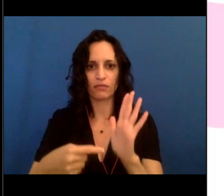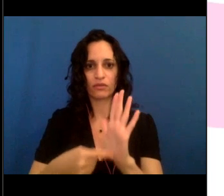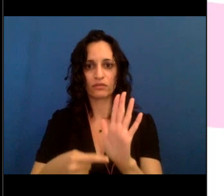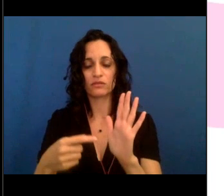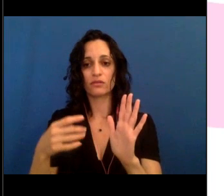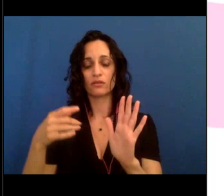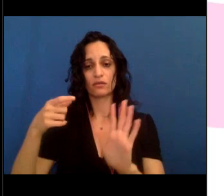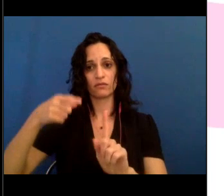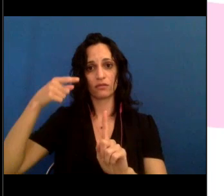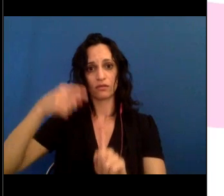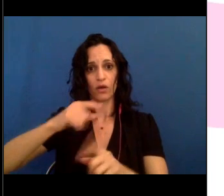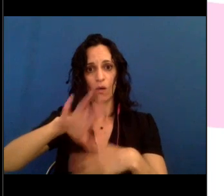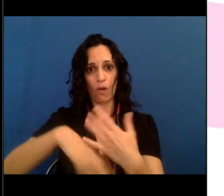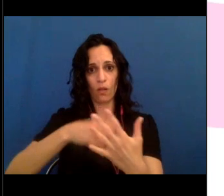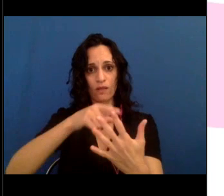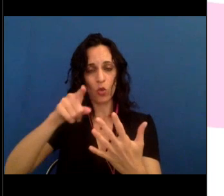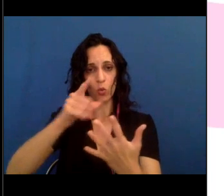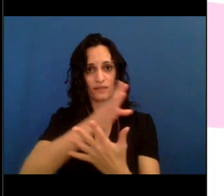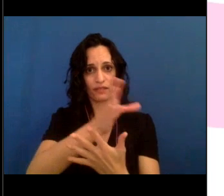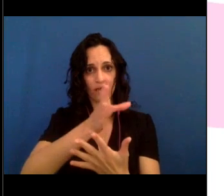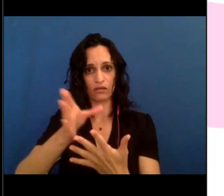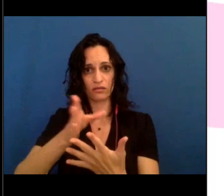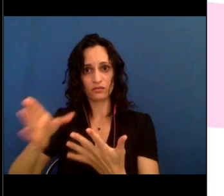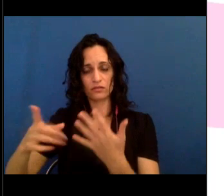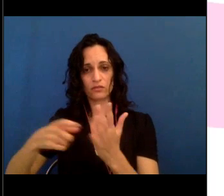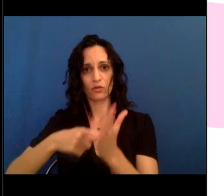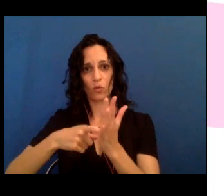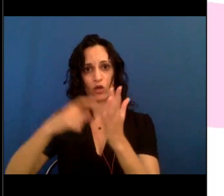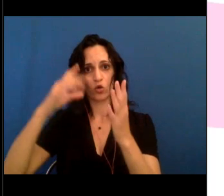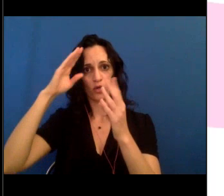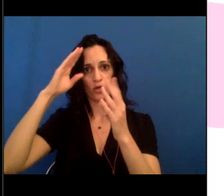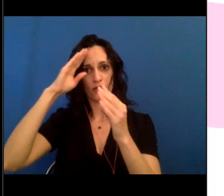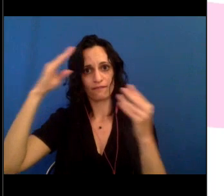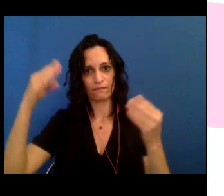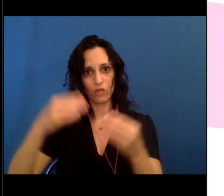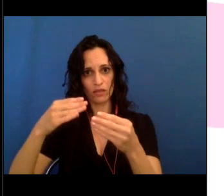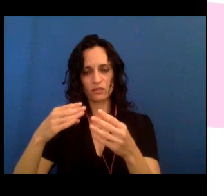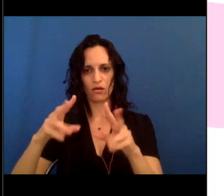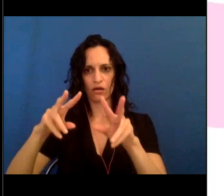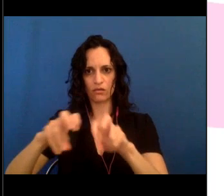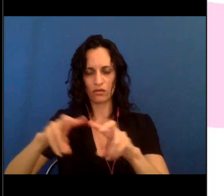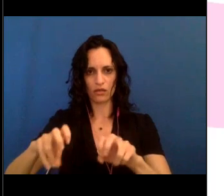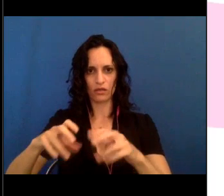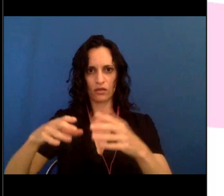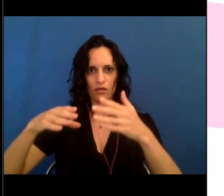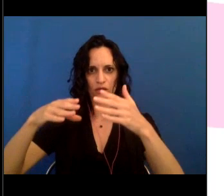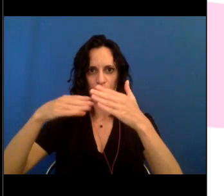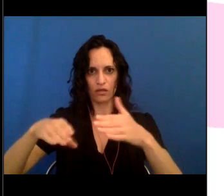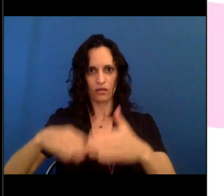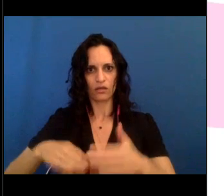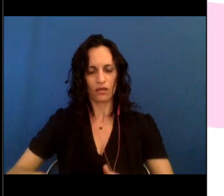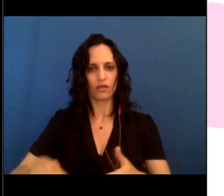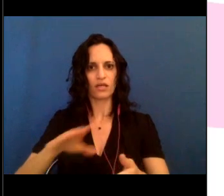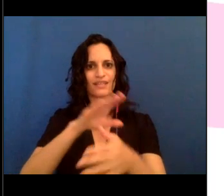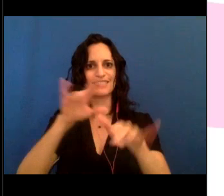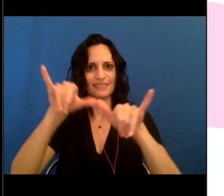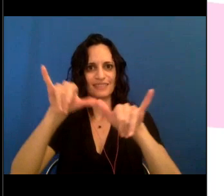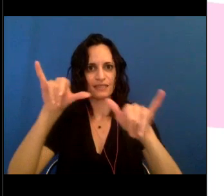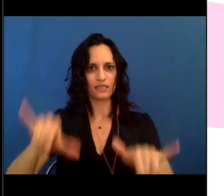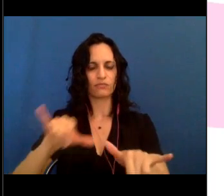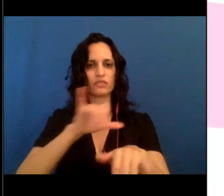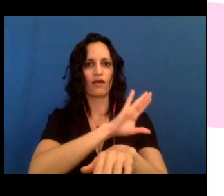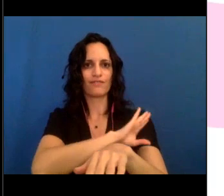fields require and center a focus on deconstructing and challenging these systems of power and oppression. For more